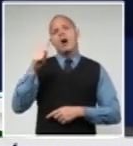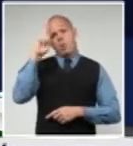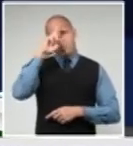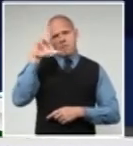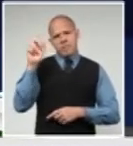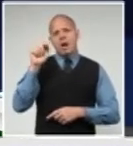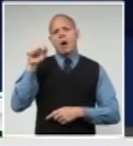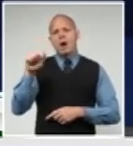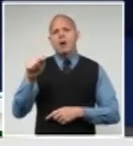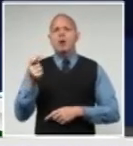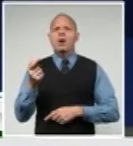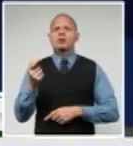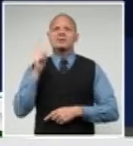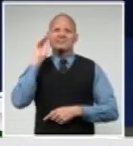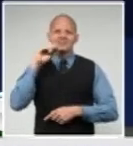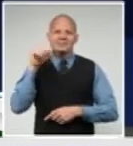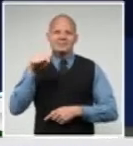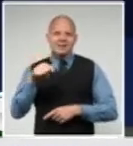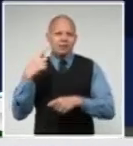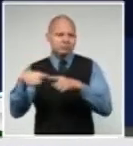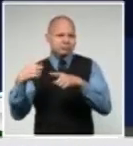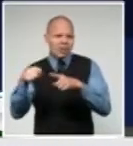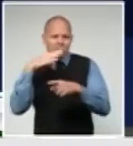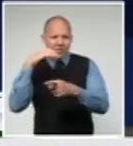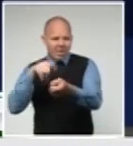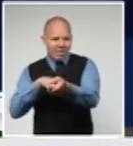196 in the National Center for Genetics,